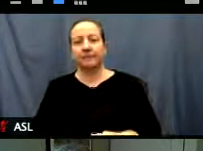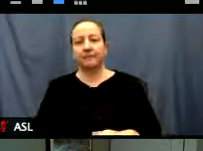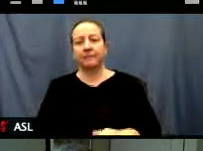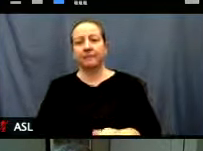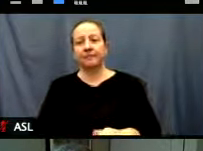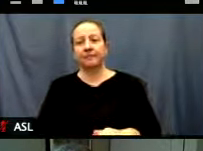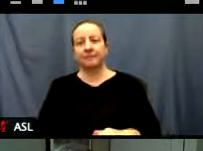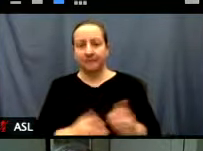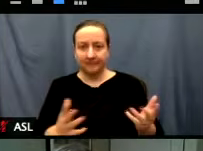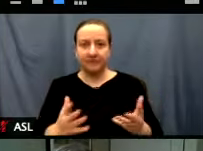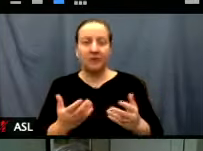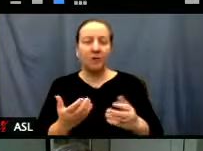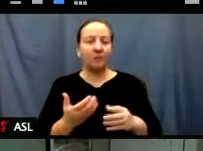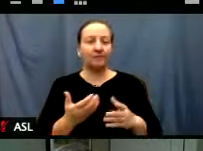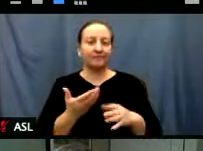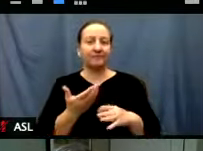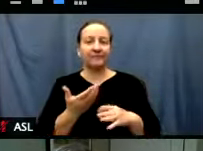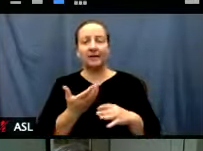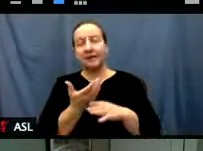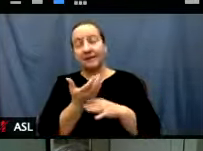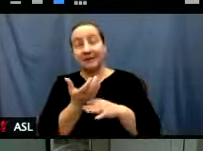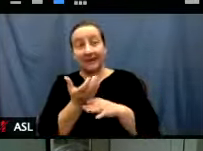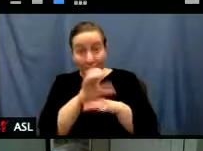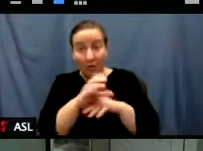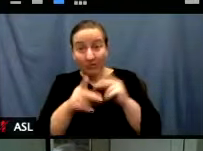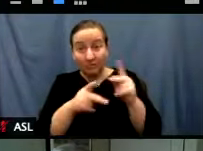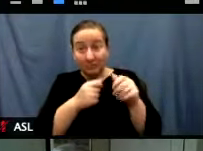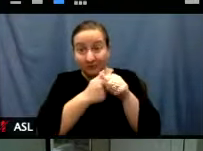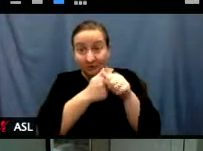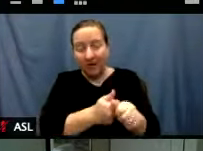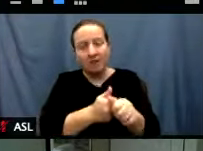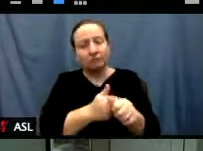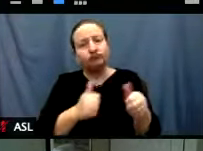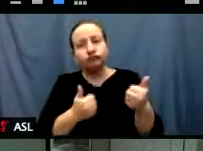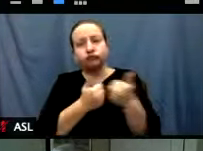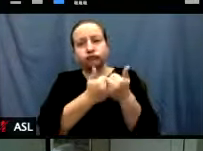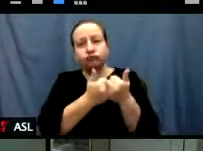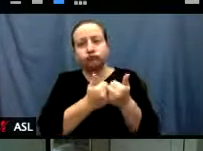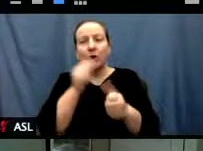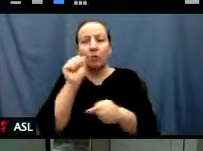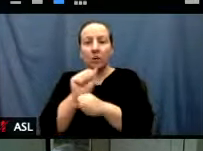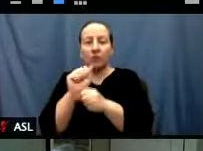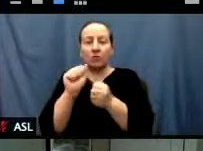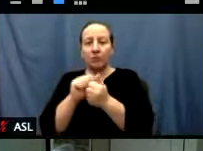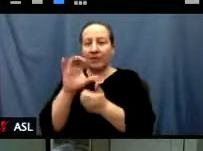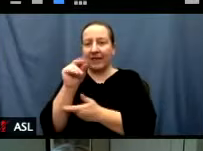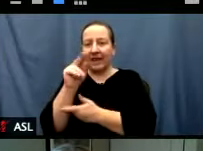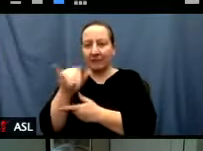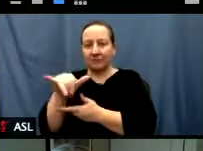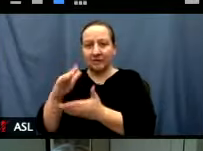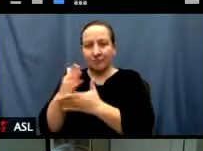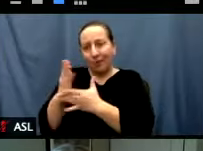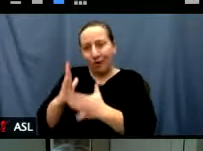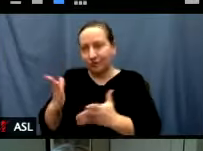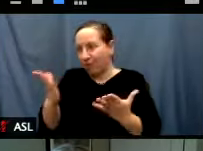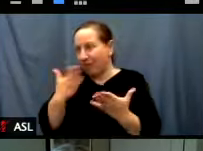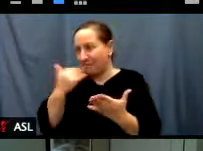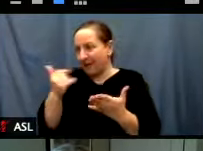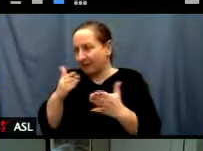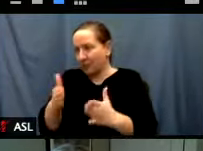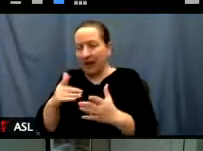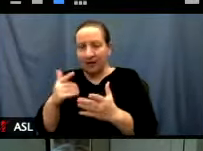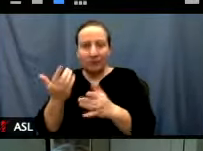So enforcement remains a challenge, and we work with our county partners on the best strategies to